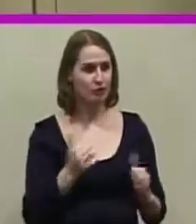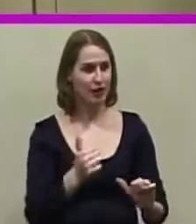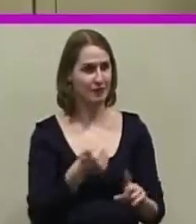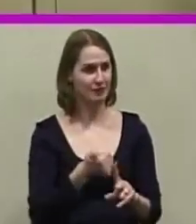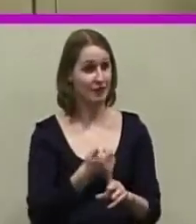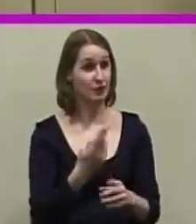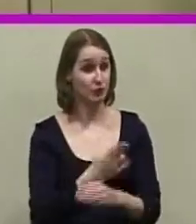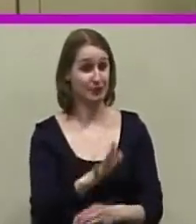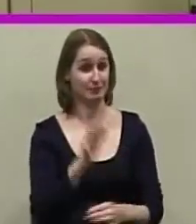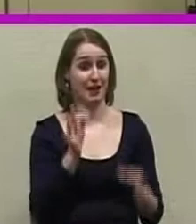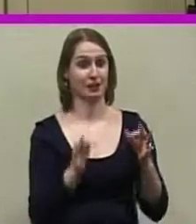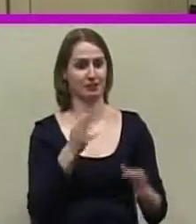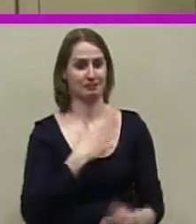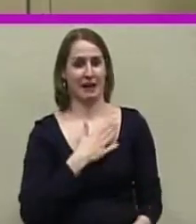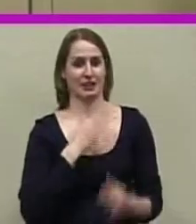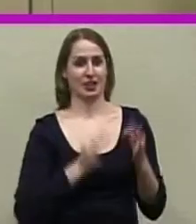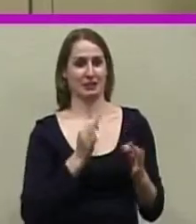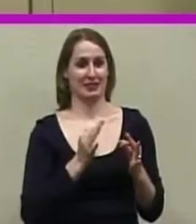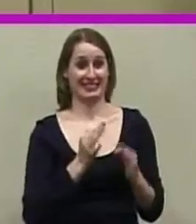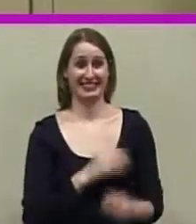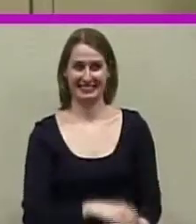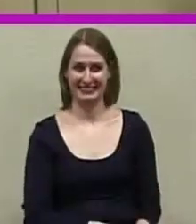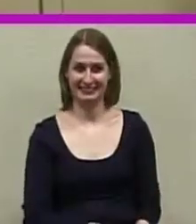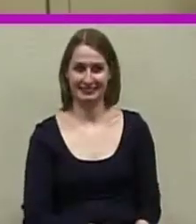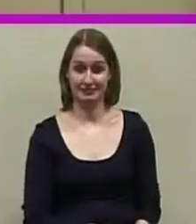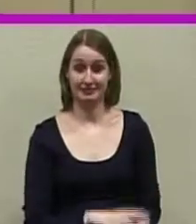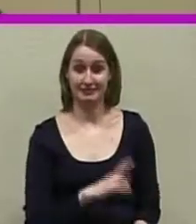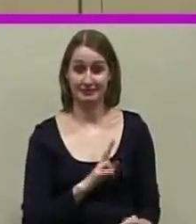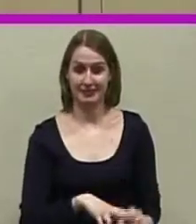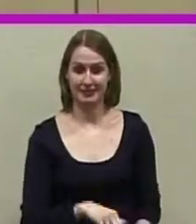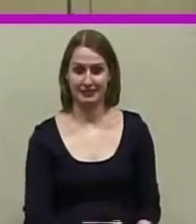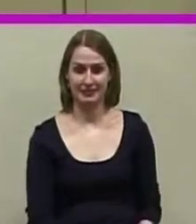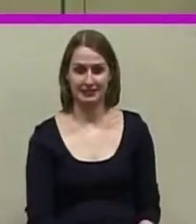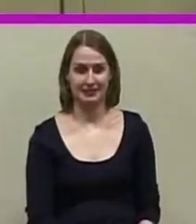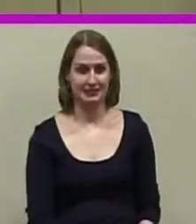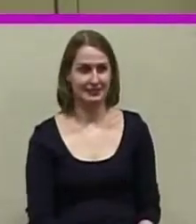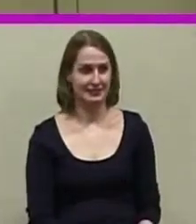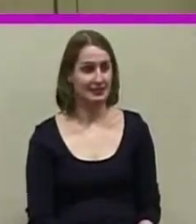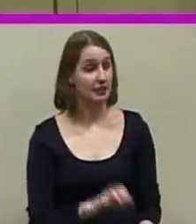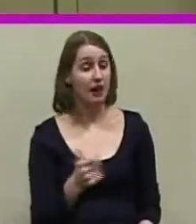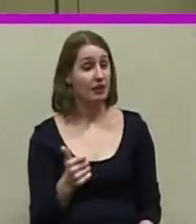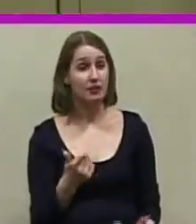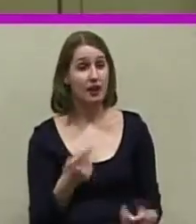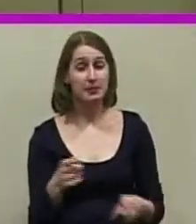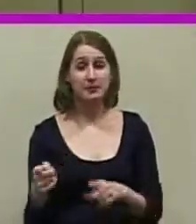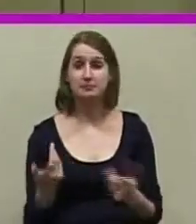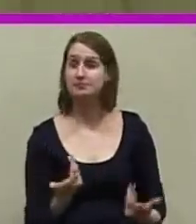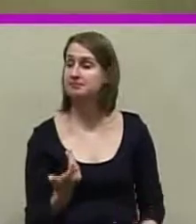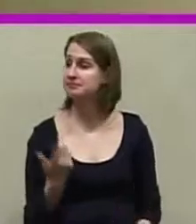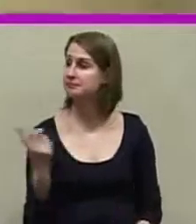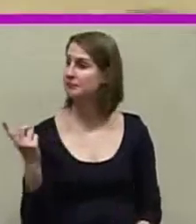judgment. Right? Yeah, this is going to be fun. Okay. Anything else happening?